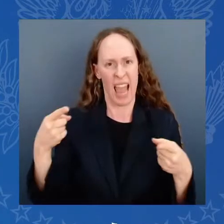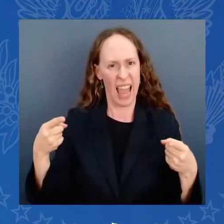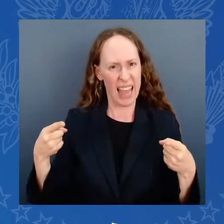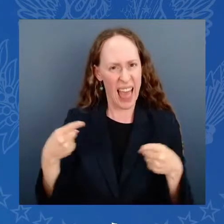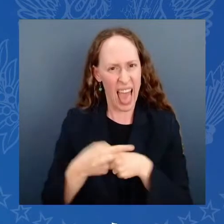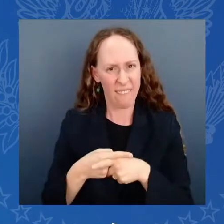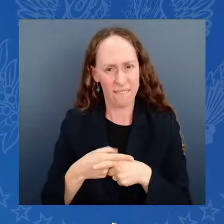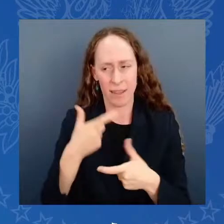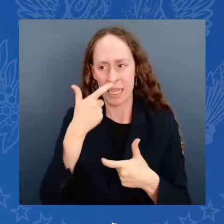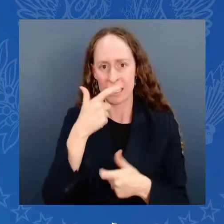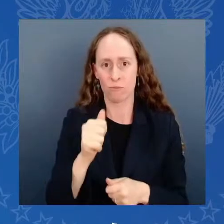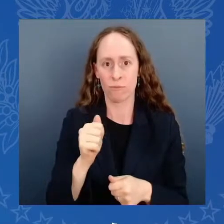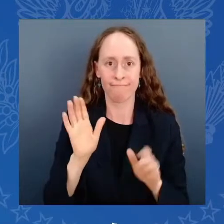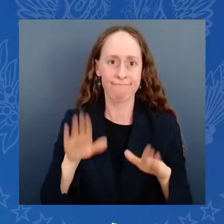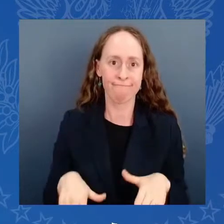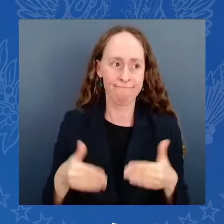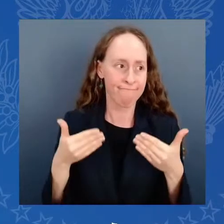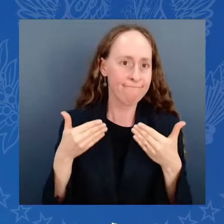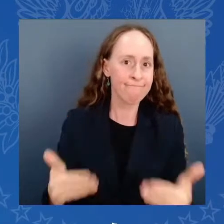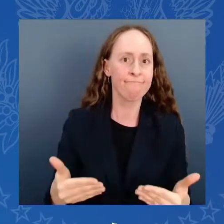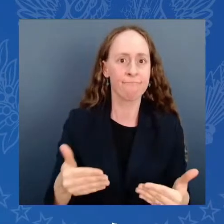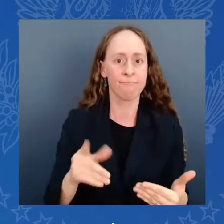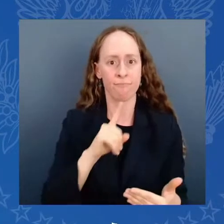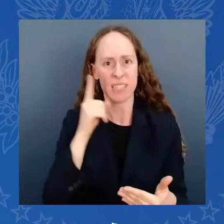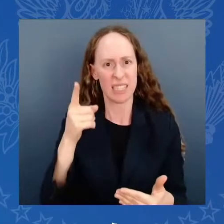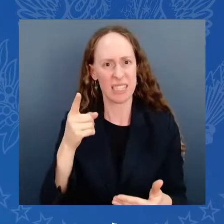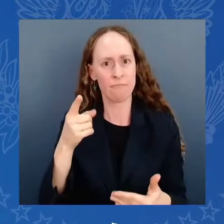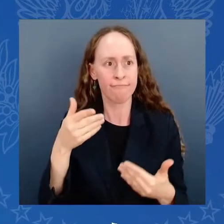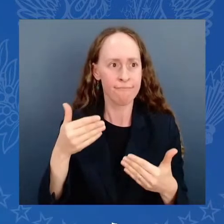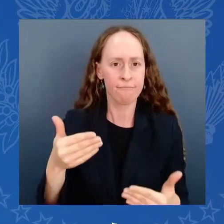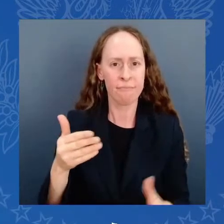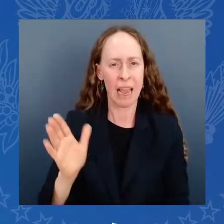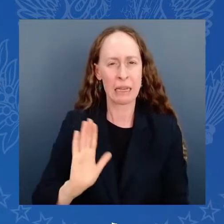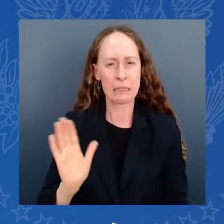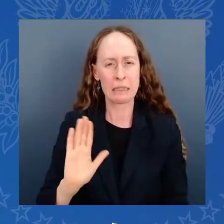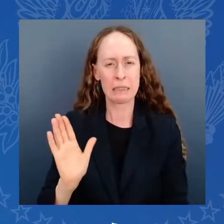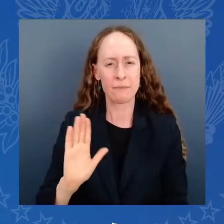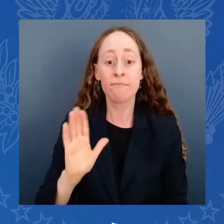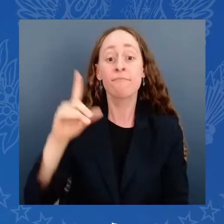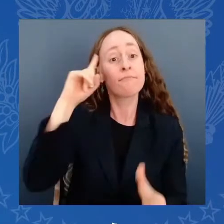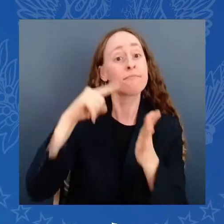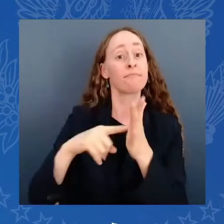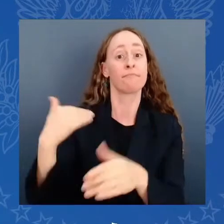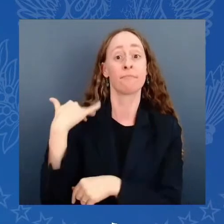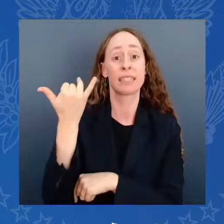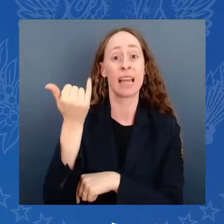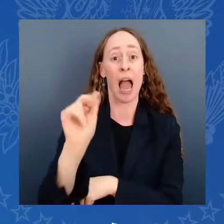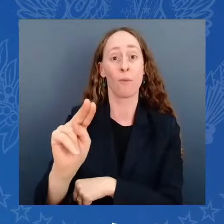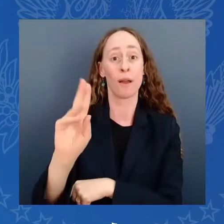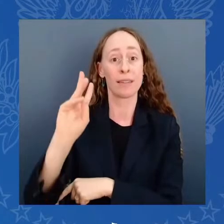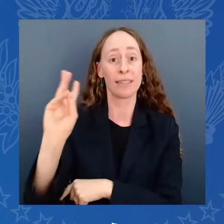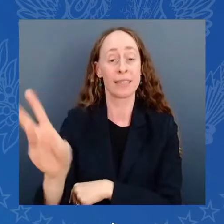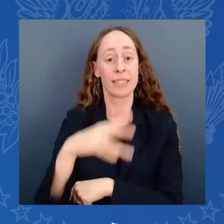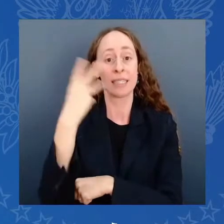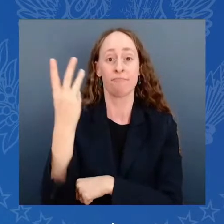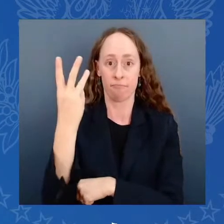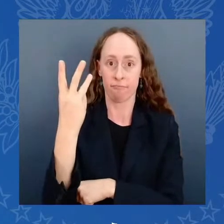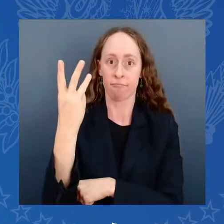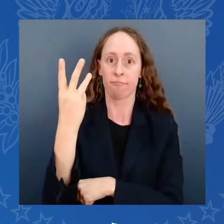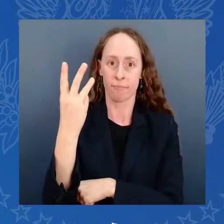to January 6th insurrectionists. And a blatant attack on nominating and confirming justices of the court